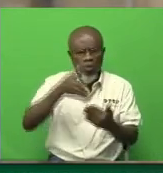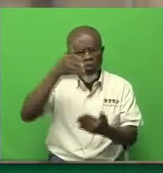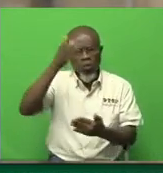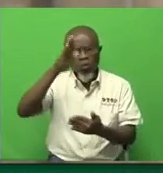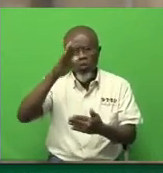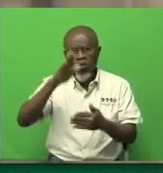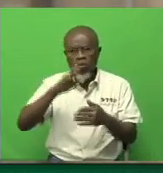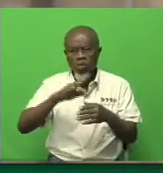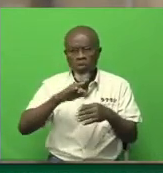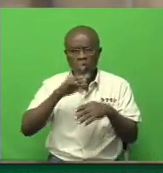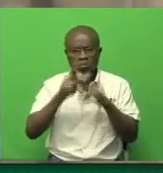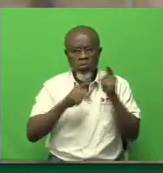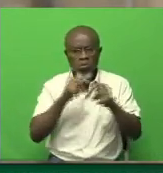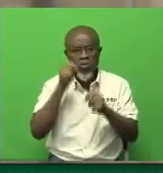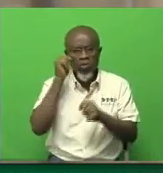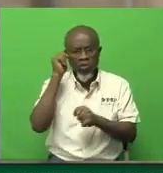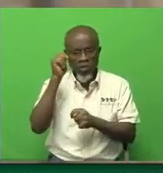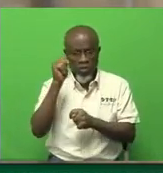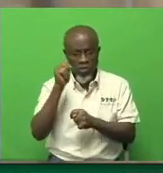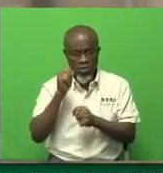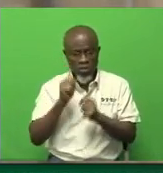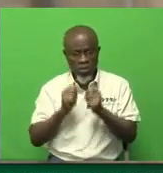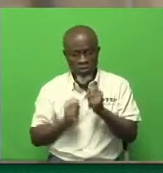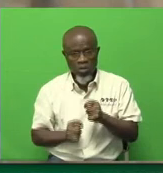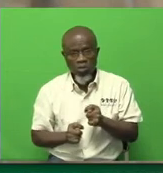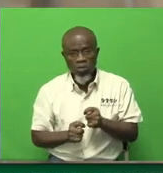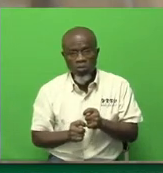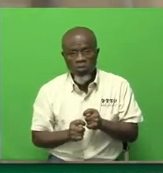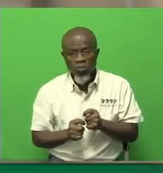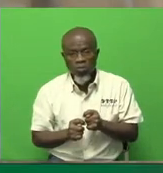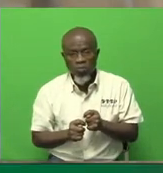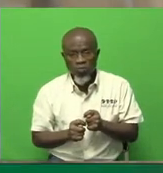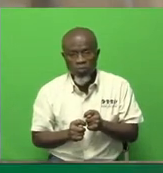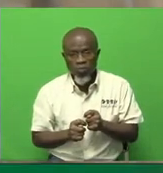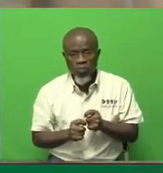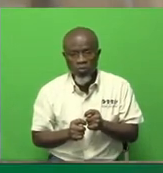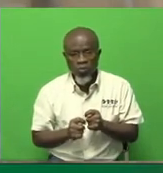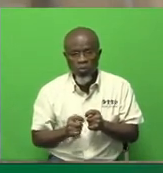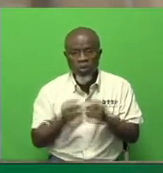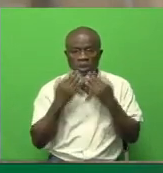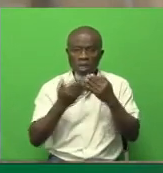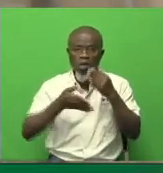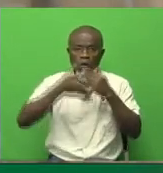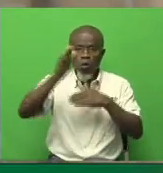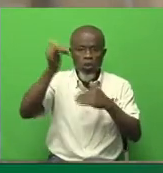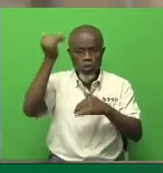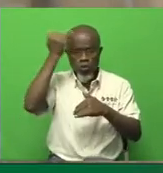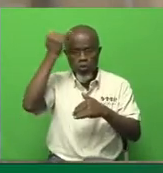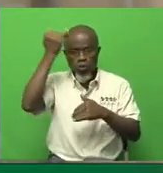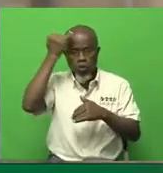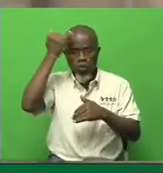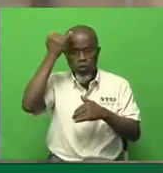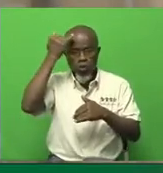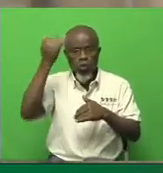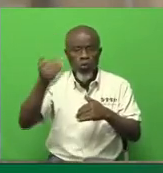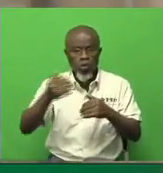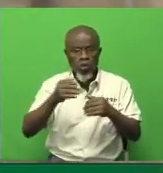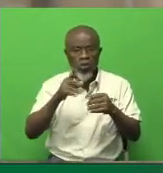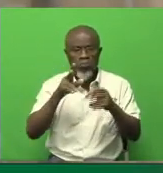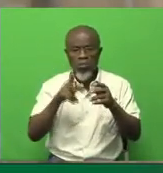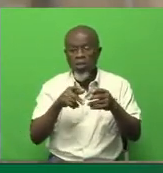know the honorable leader of the opposition thank God we know the member for separia